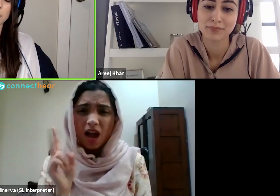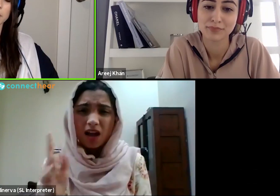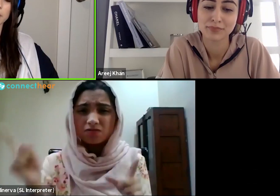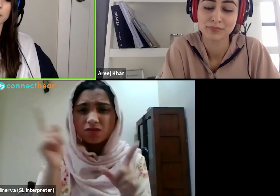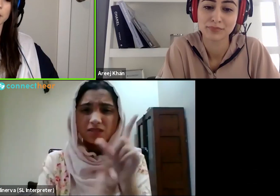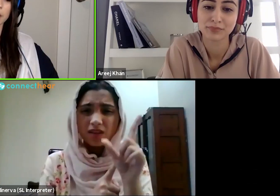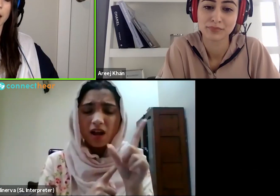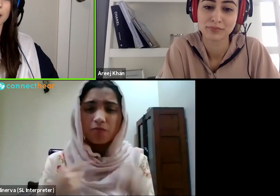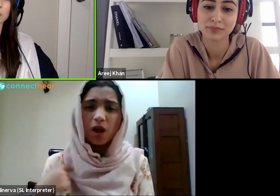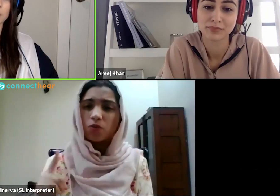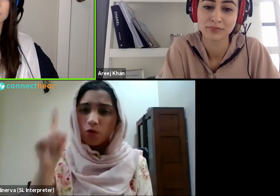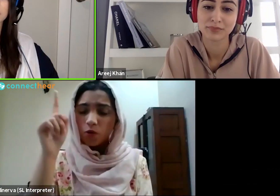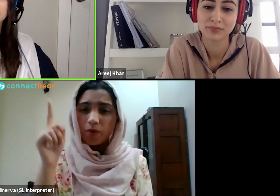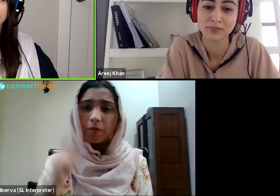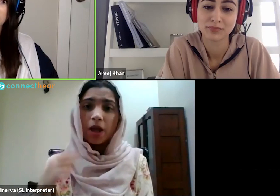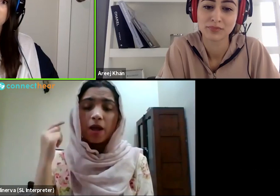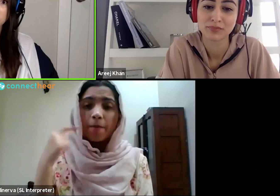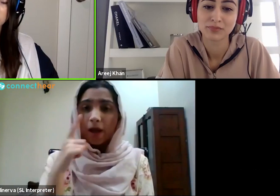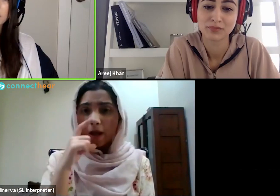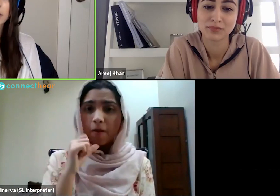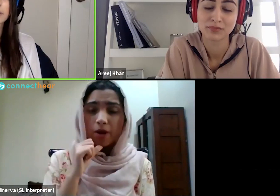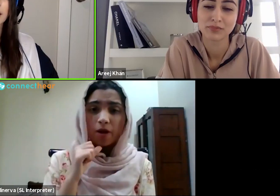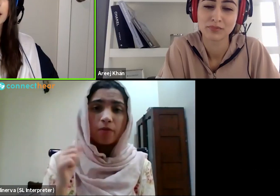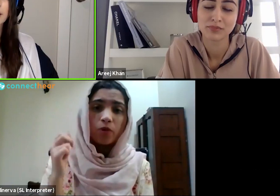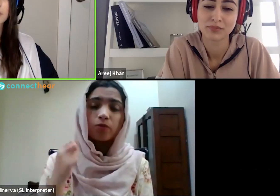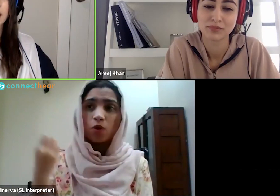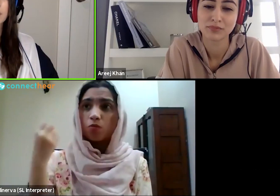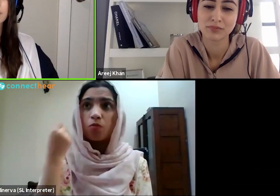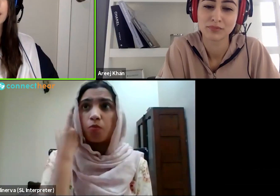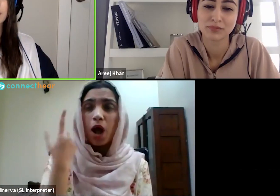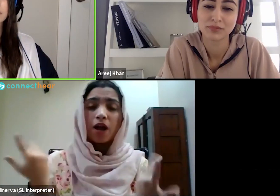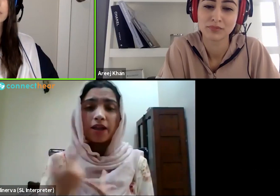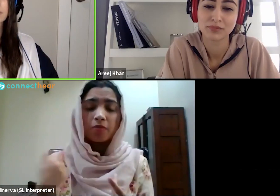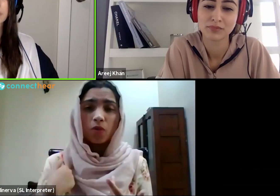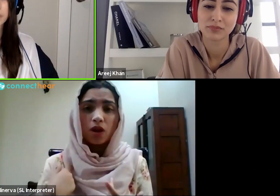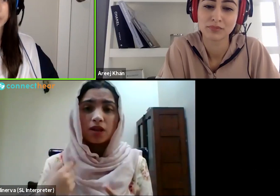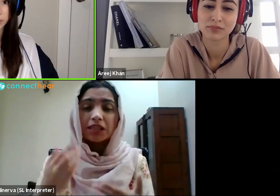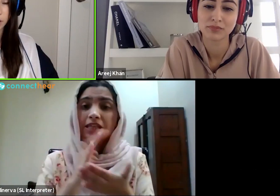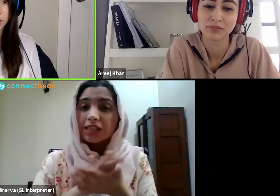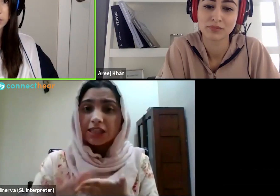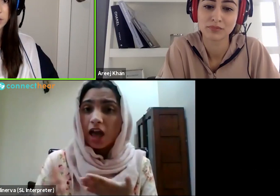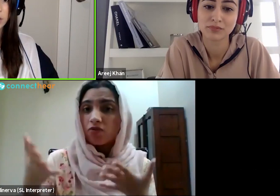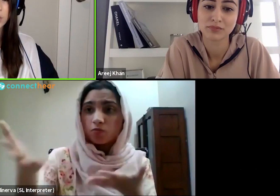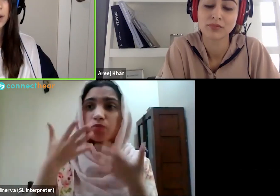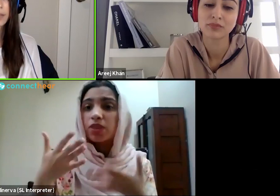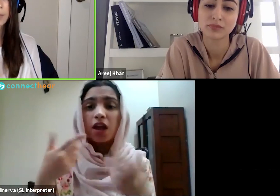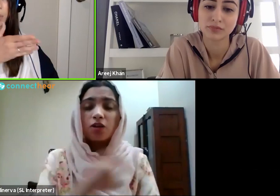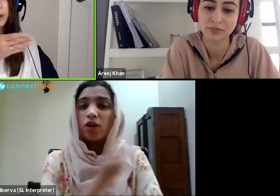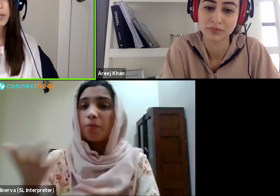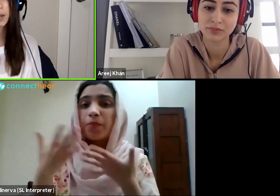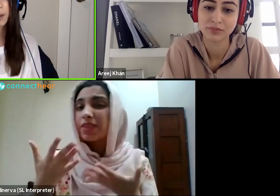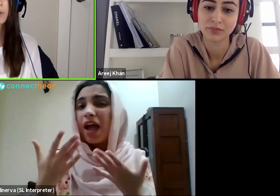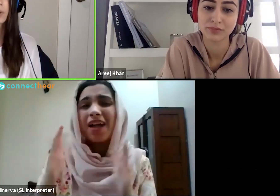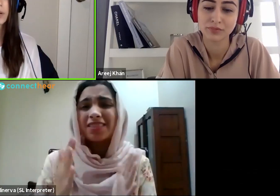my parents found out that I actually had been misdiagnosed and that I actually had profound severe hearing loss. So at that